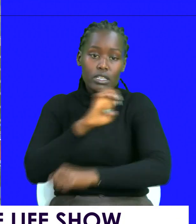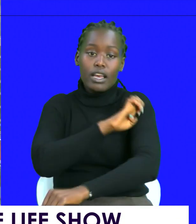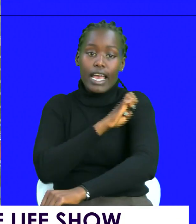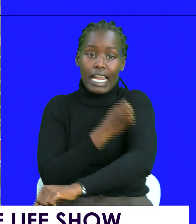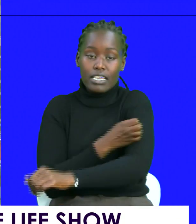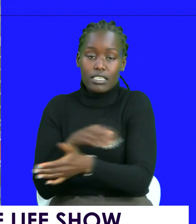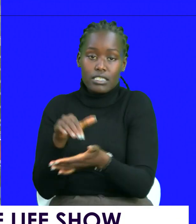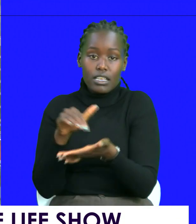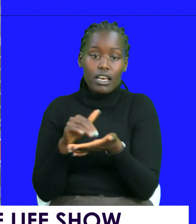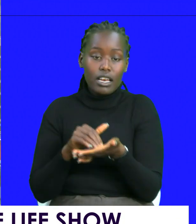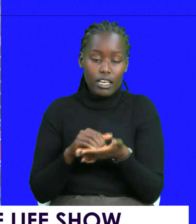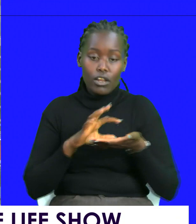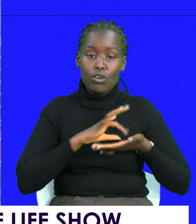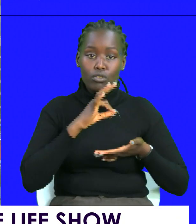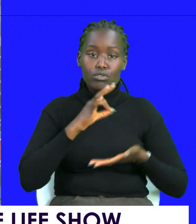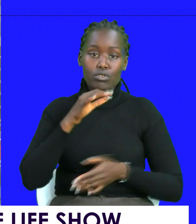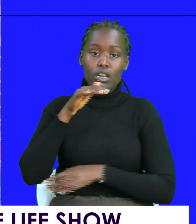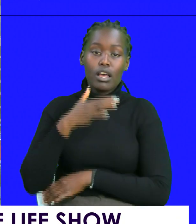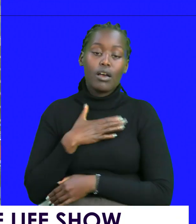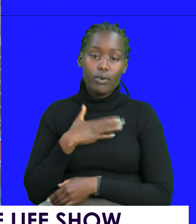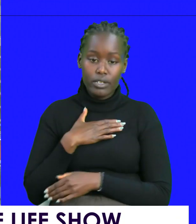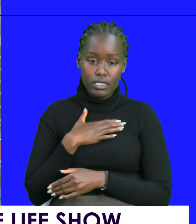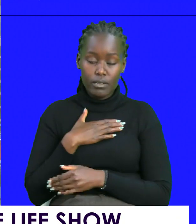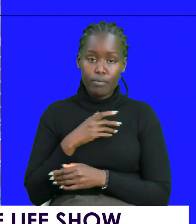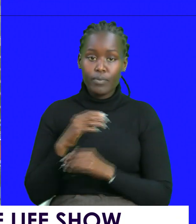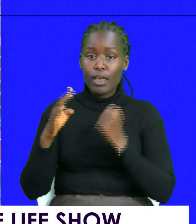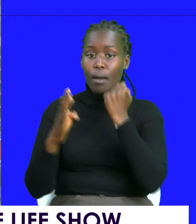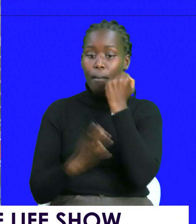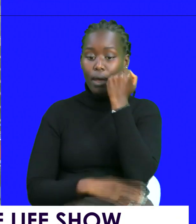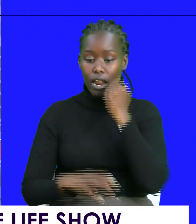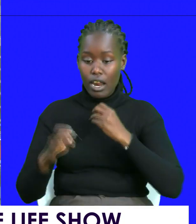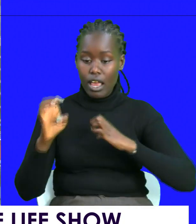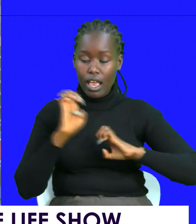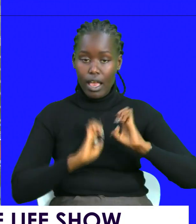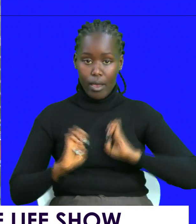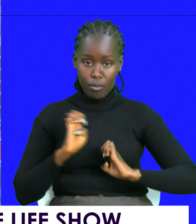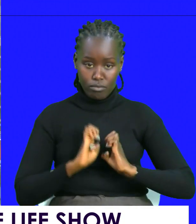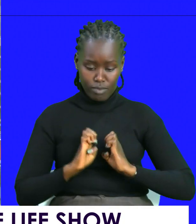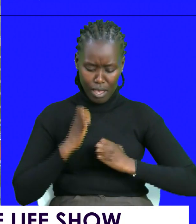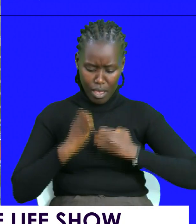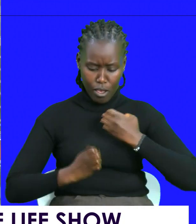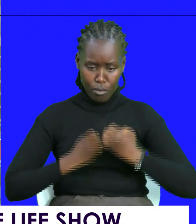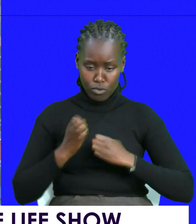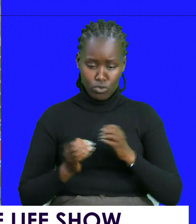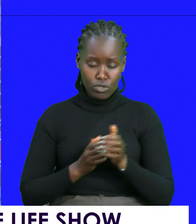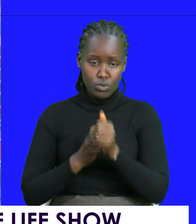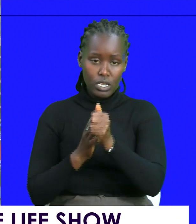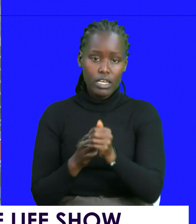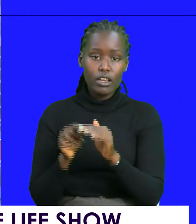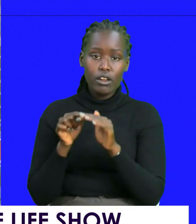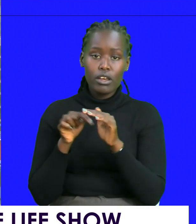need to work on your souls. Toxic emotions will always lead you into